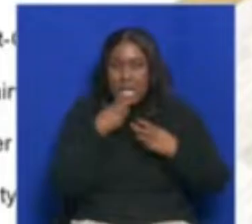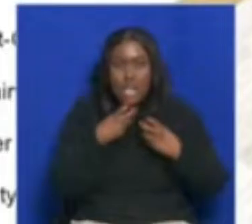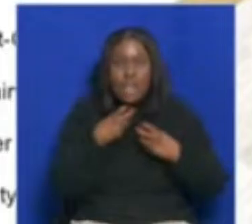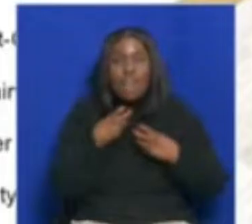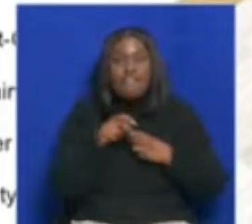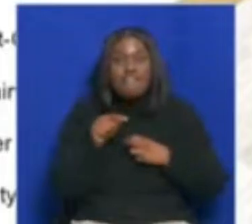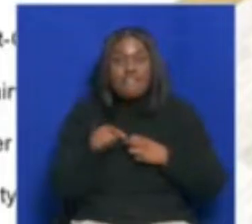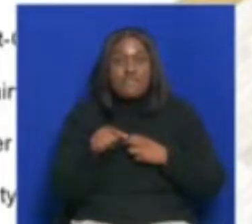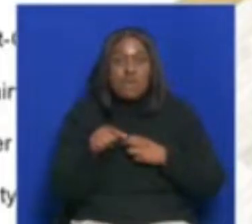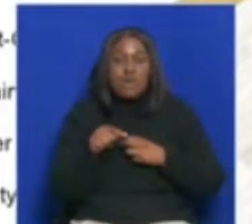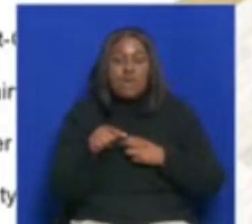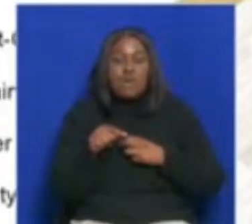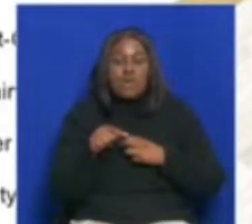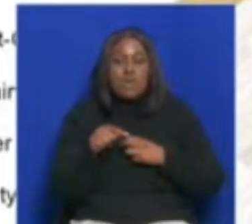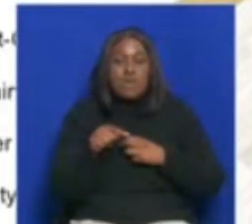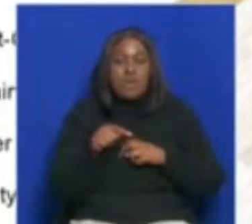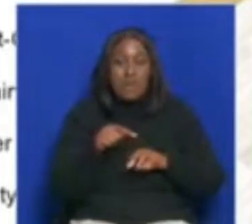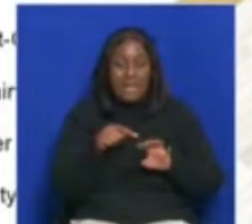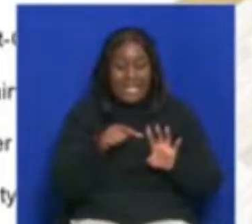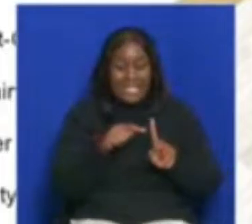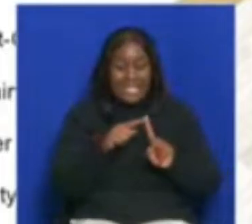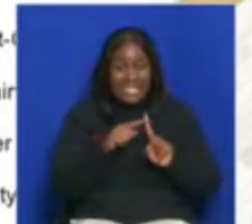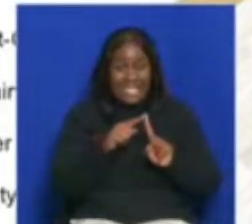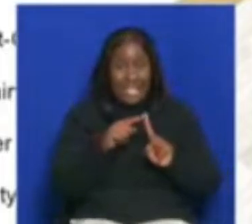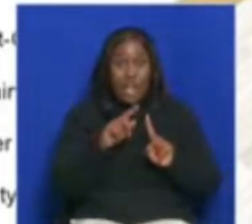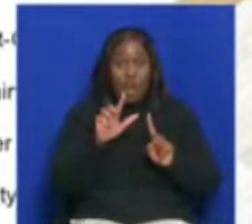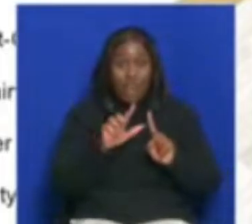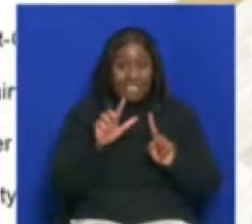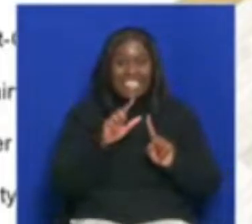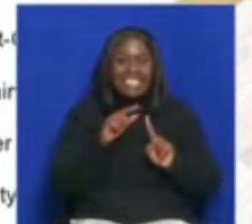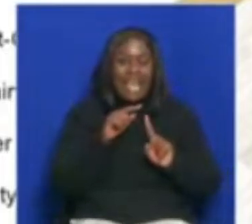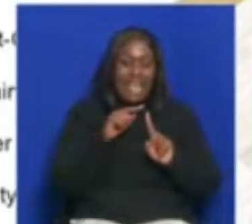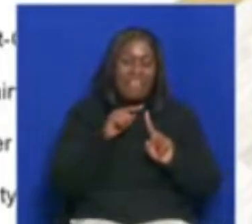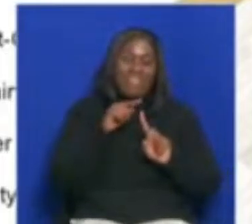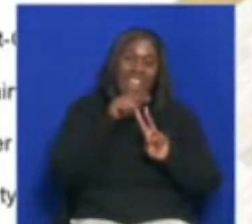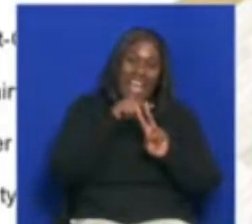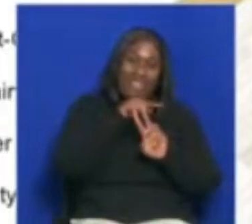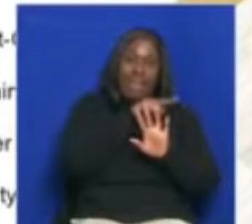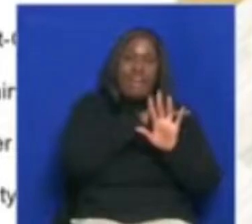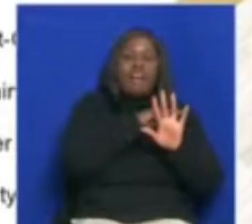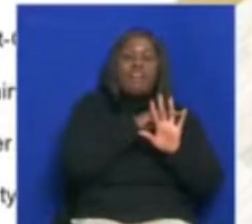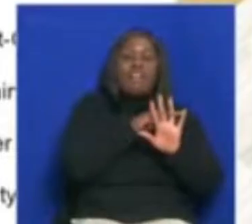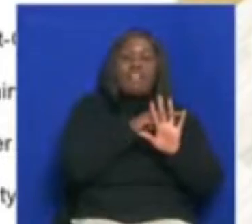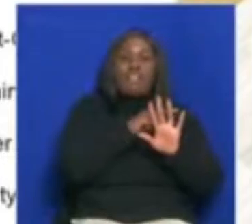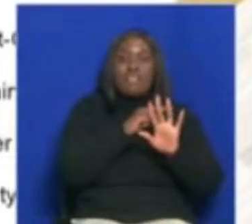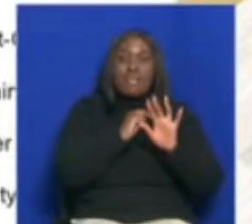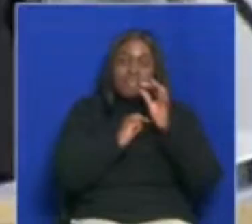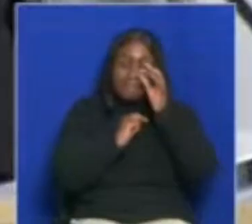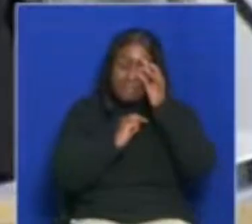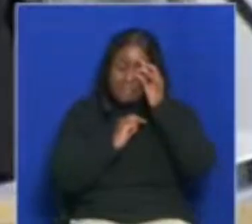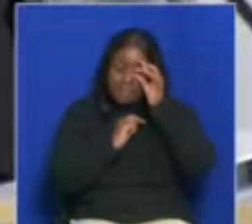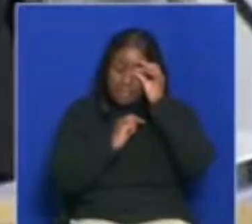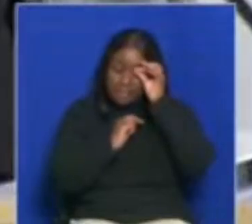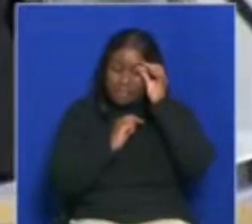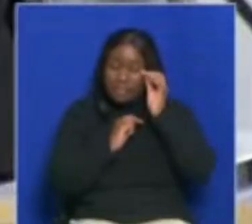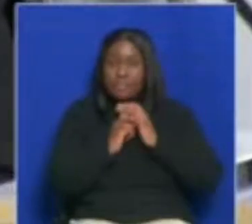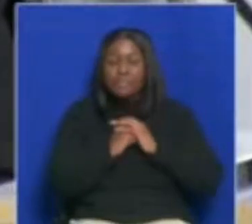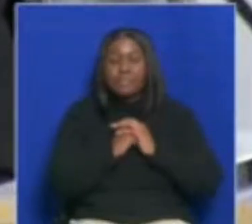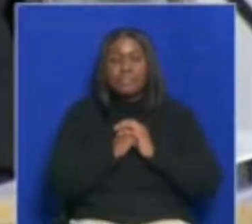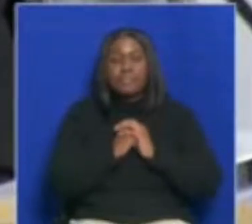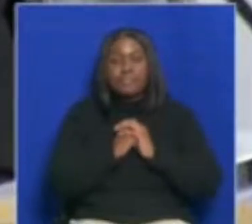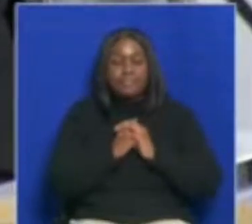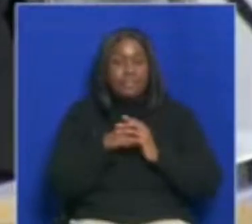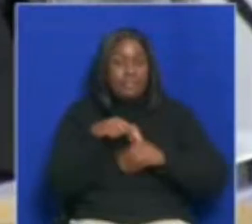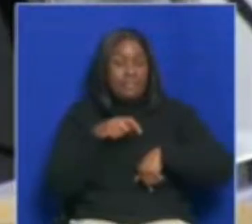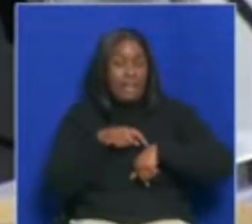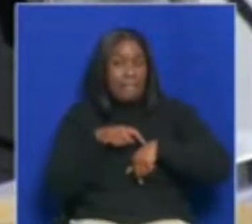4 deceased. Now, in the investigation, the police